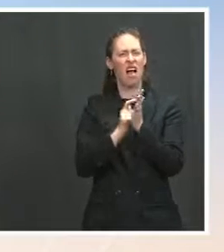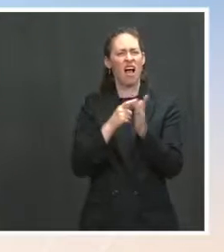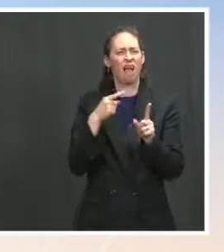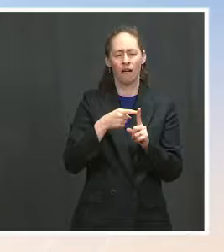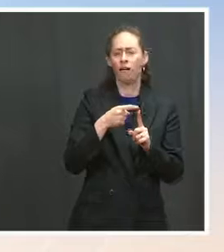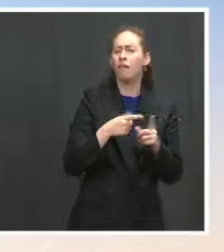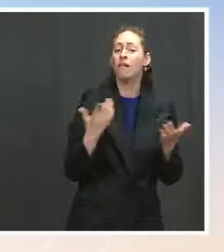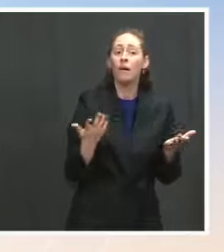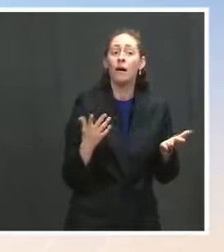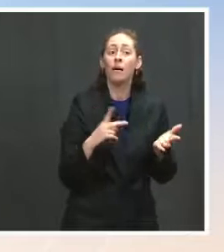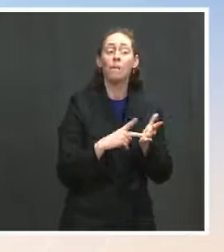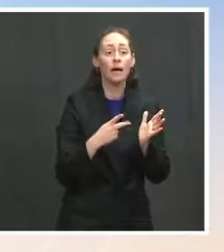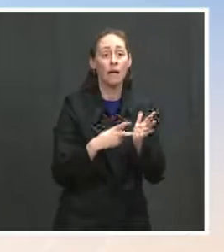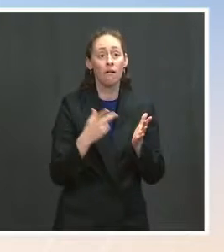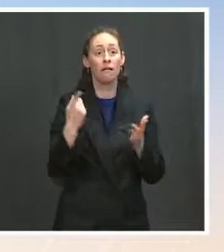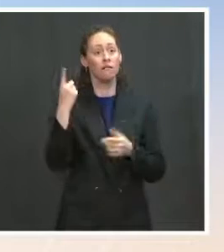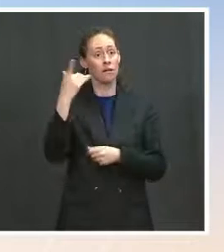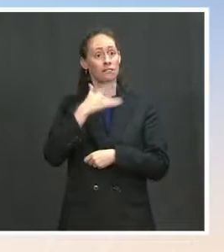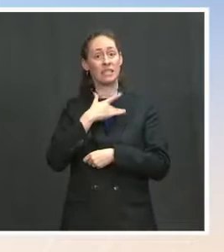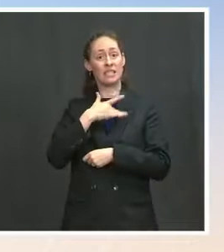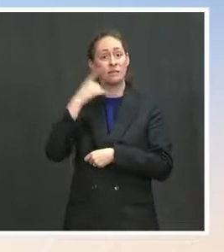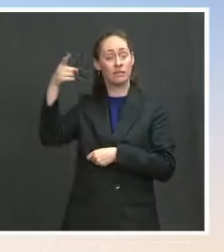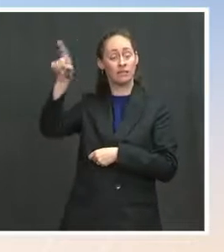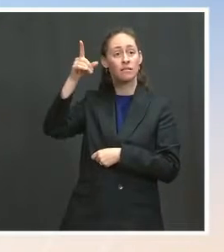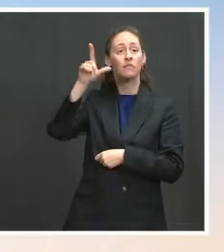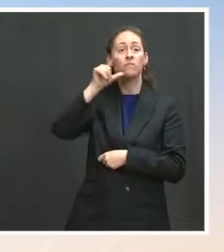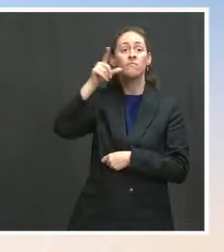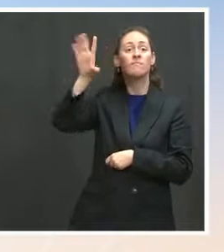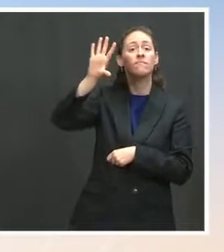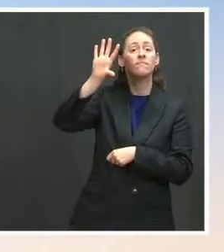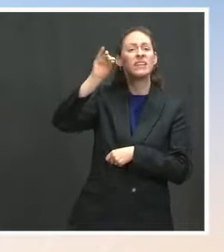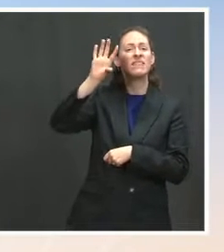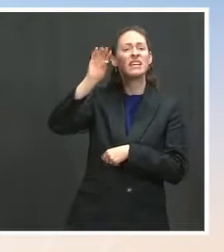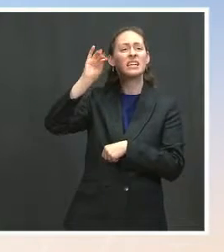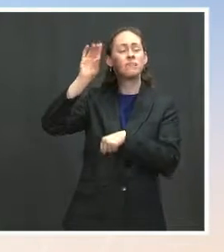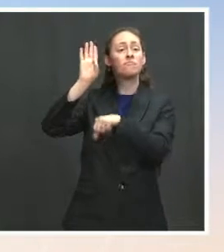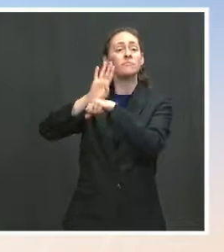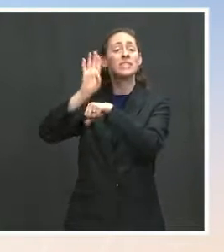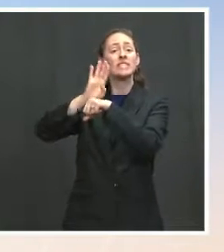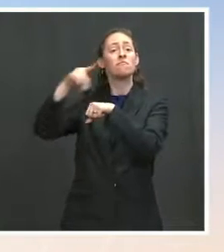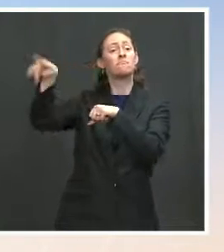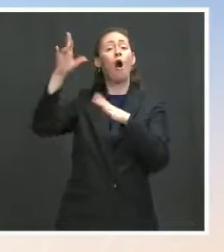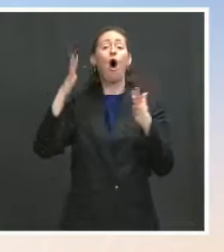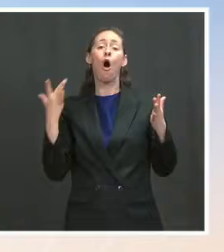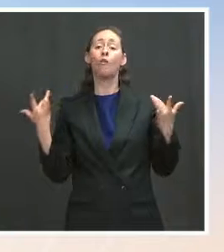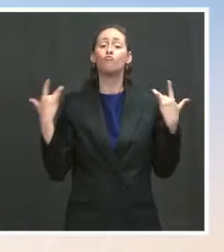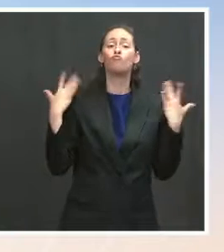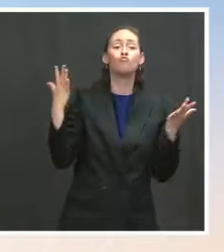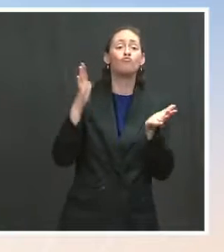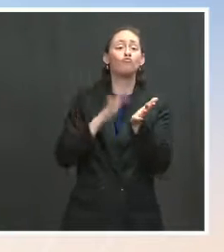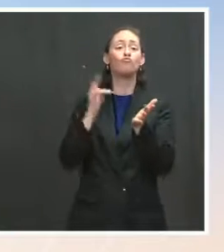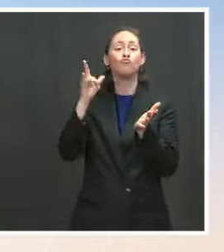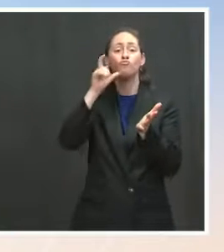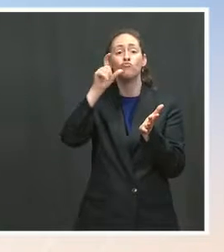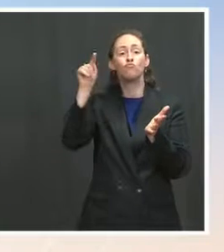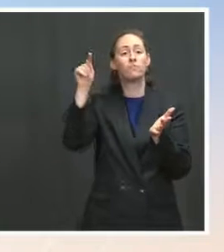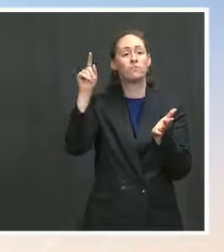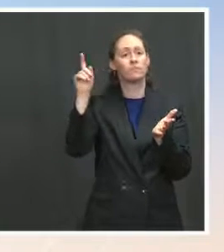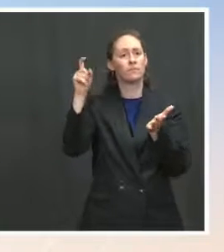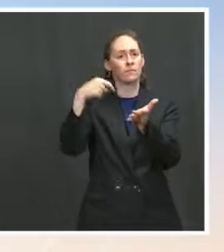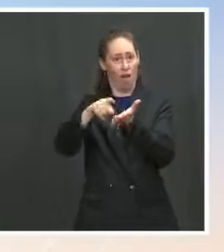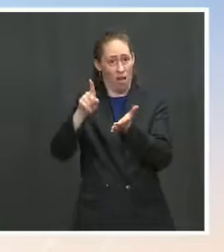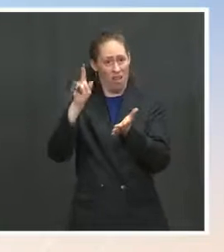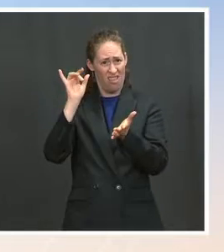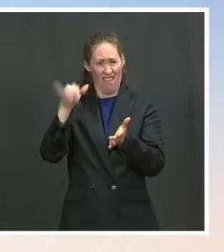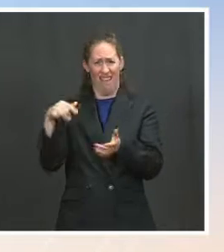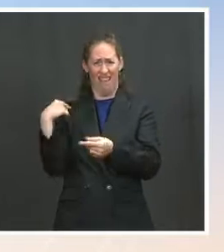50 corporations who didn't pay taxes shouldn't pay any taxes at all. And that certainly is not the view the president has. One more quick one. Can you clarify the